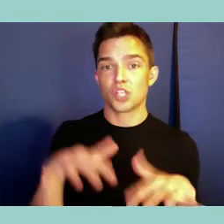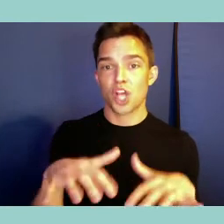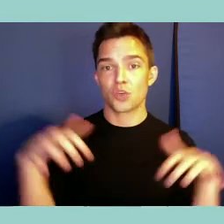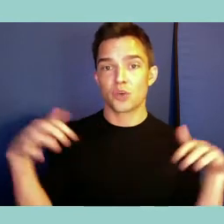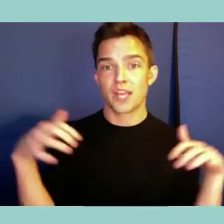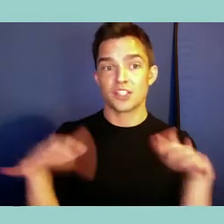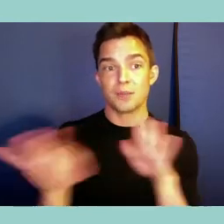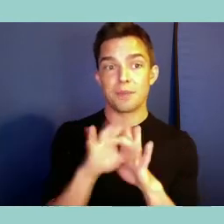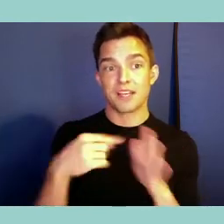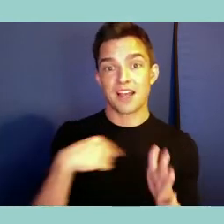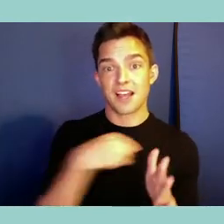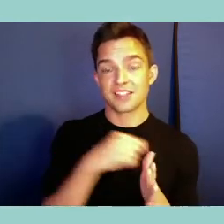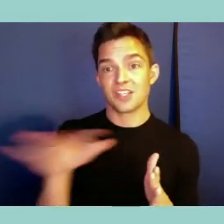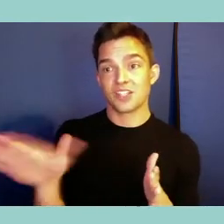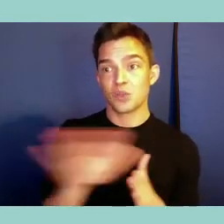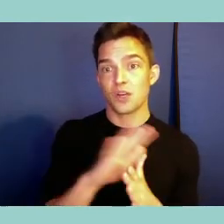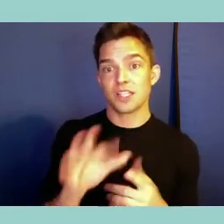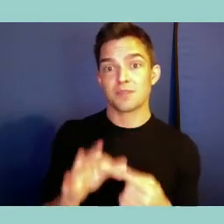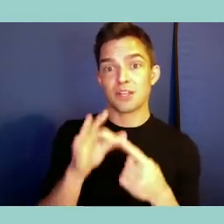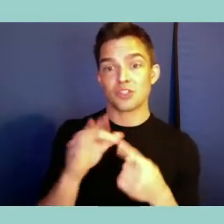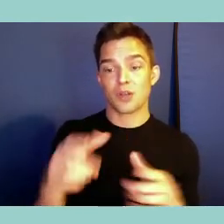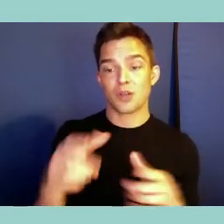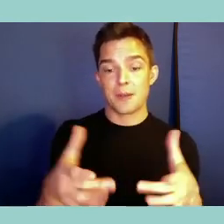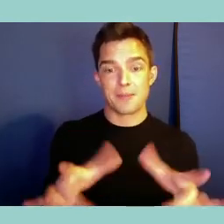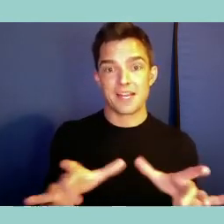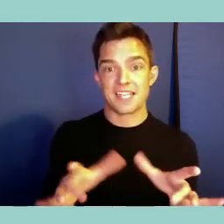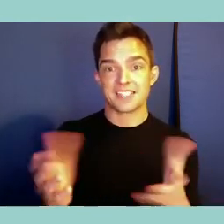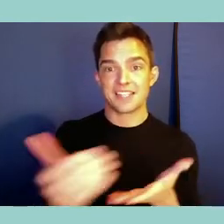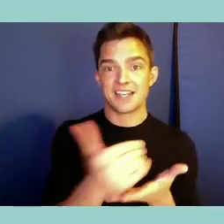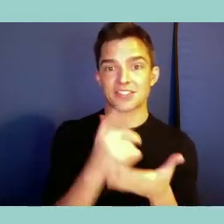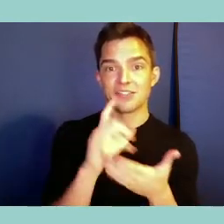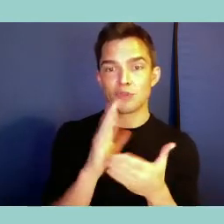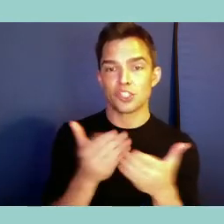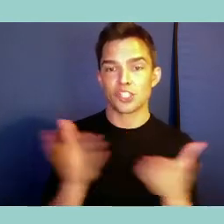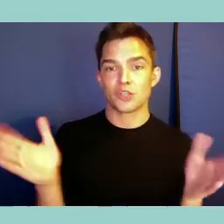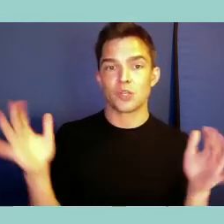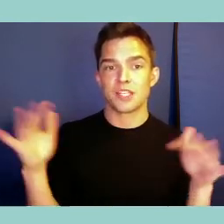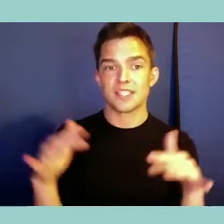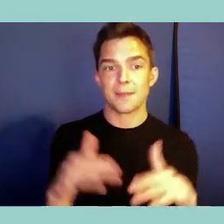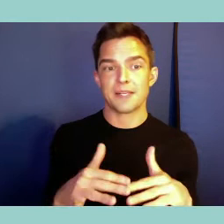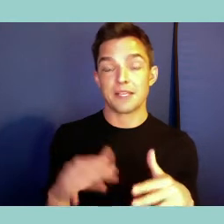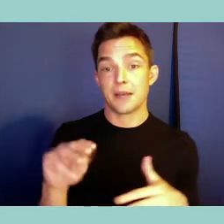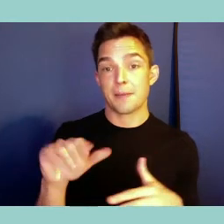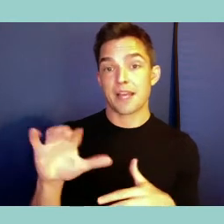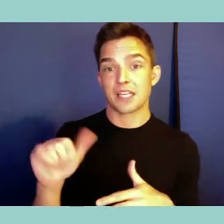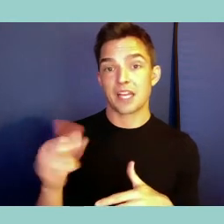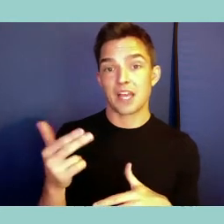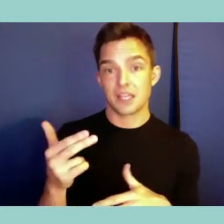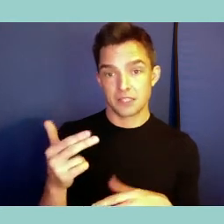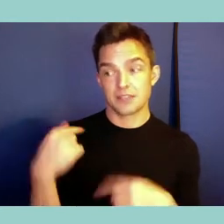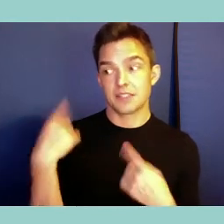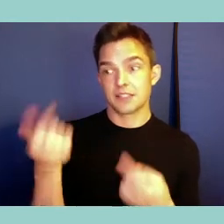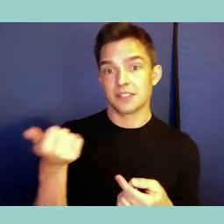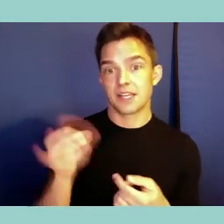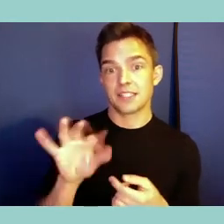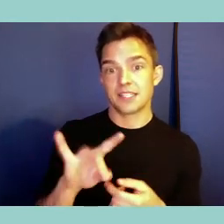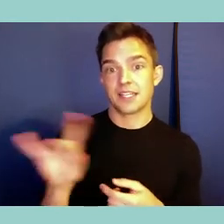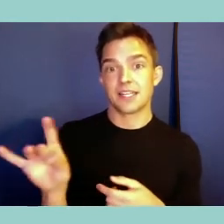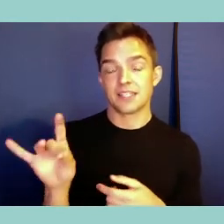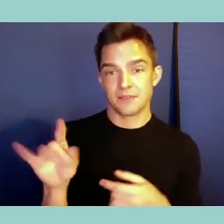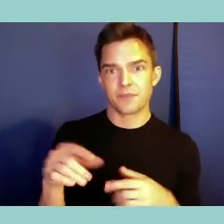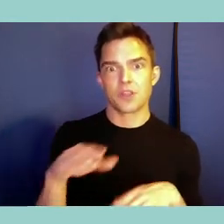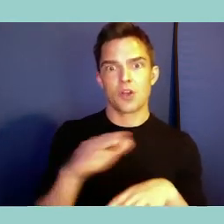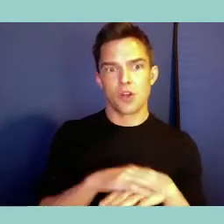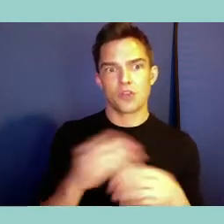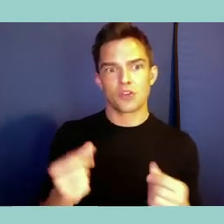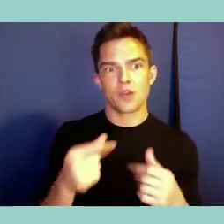UU congregation for choosing us to be your special plate collection for your General Assembly. MICA, since 1988, has been